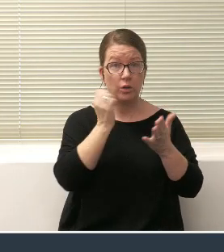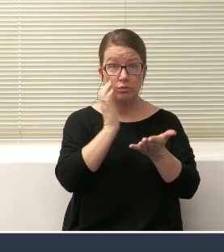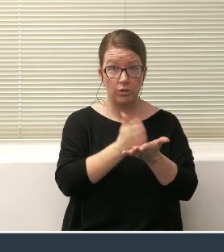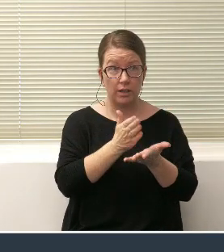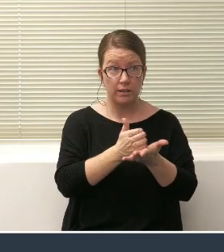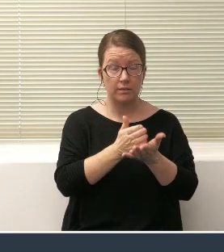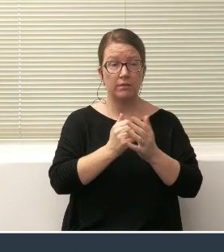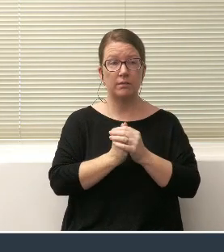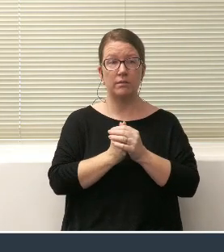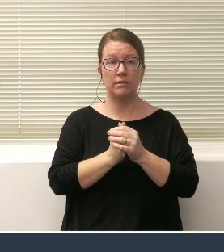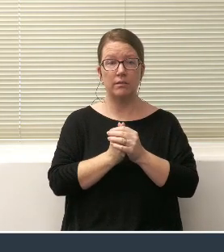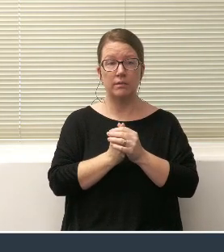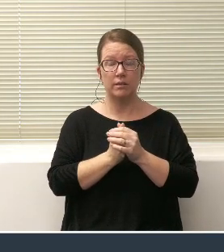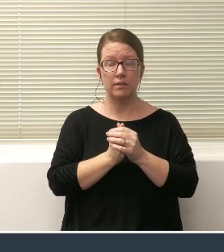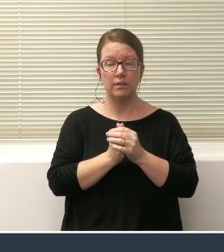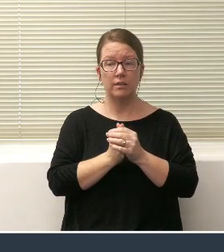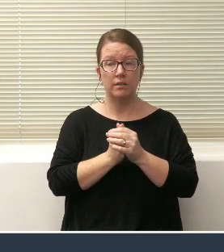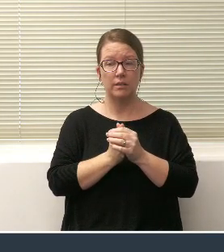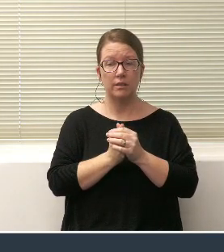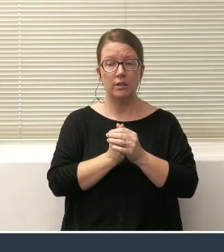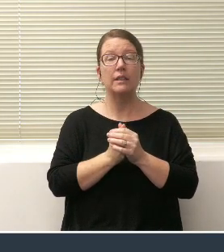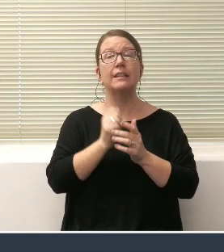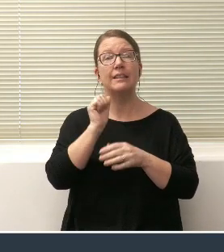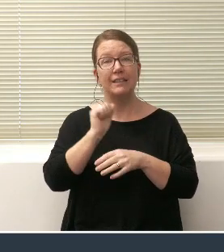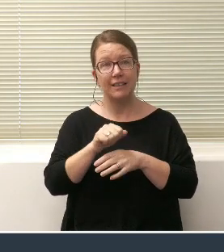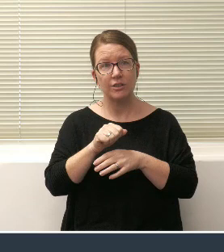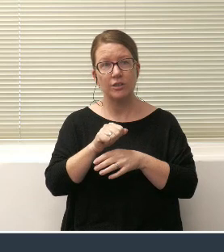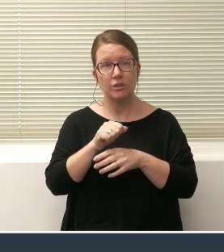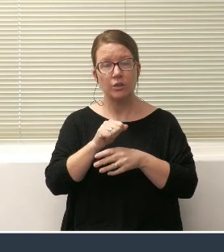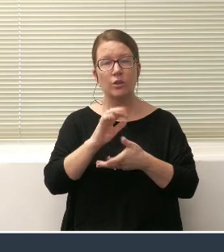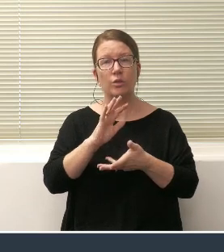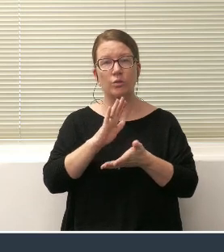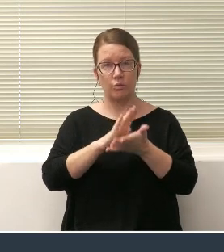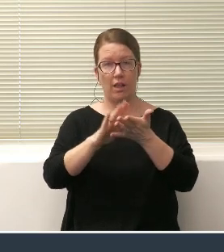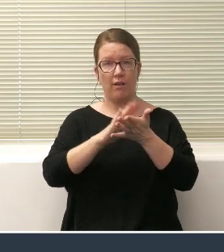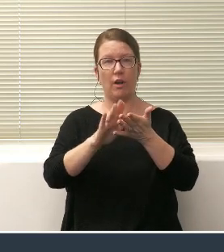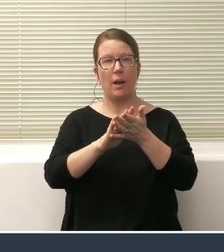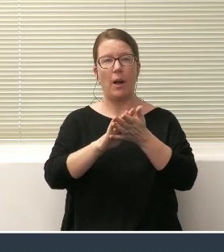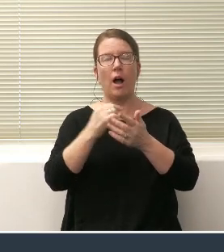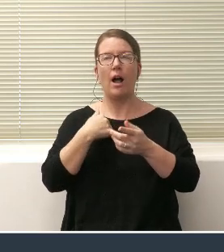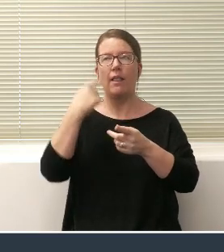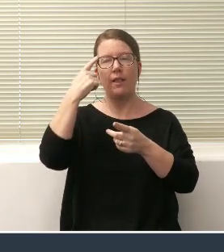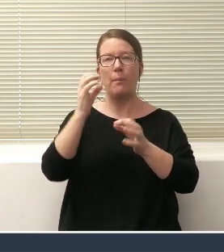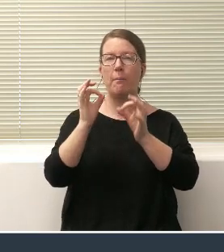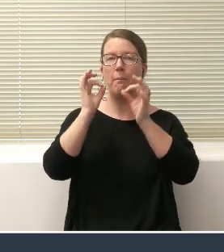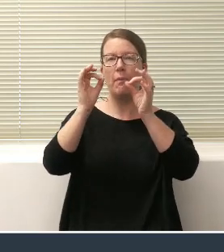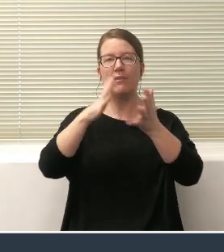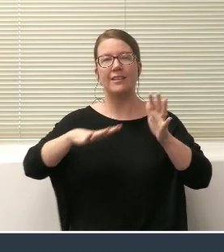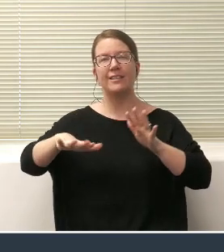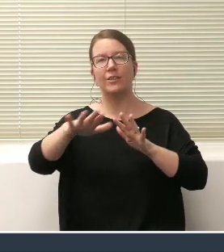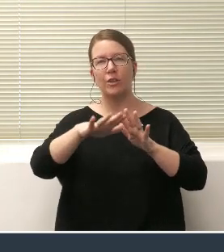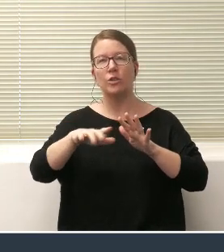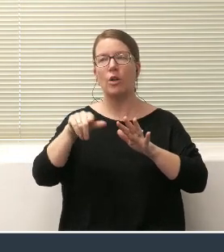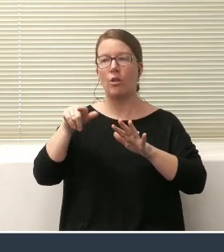Yeah, through you, Madam Mayor, to round off, I guess, my thinking on what an ideal situation would look like is